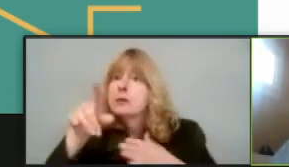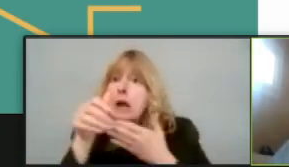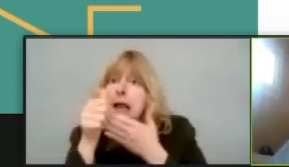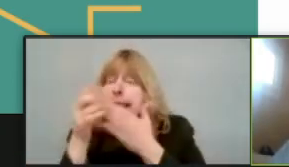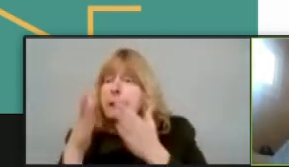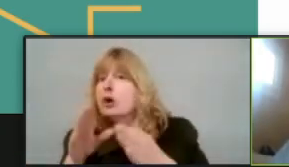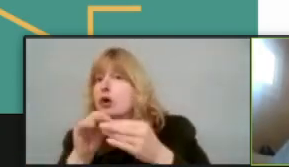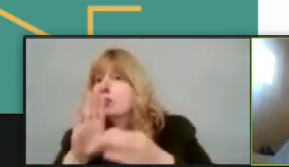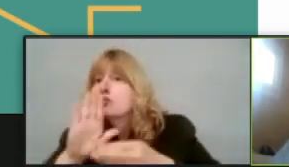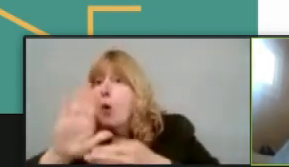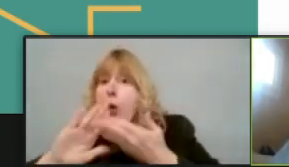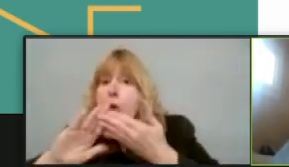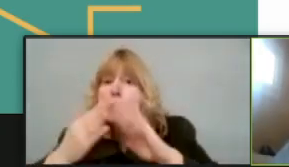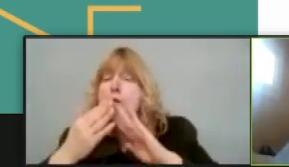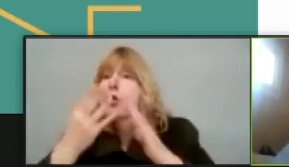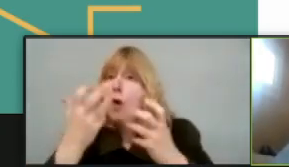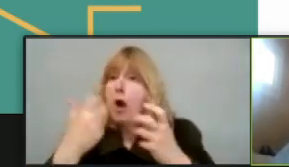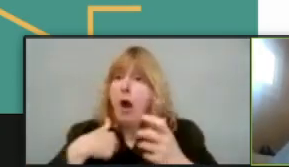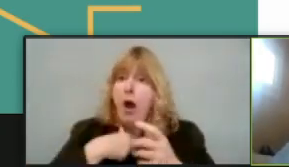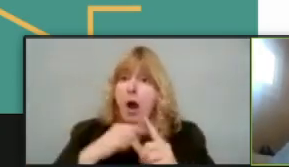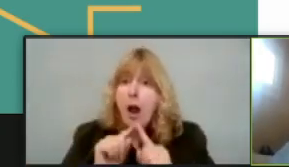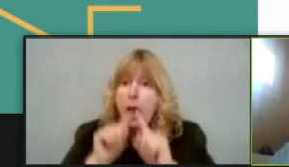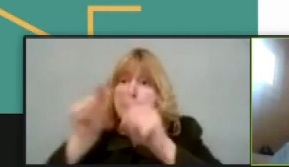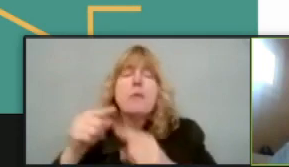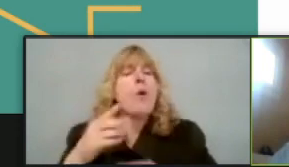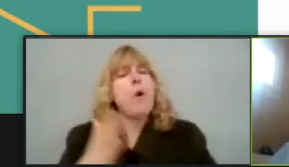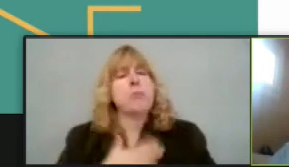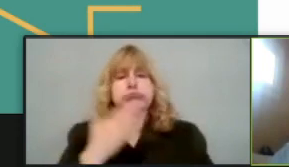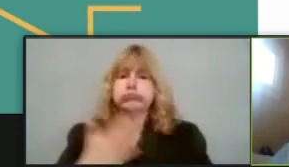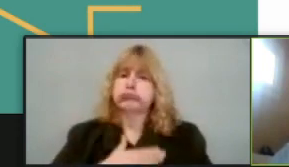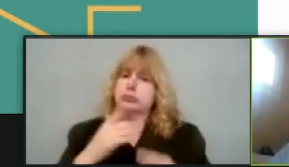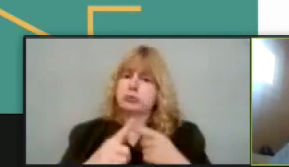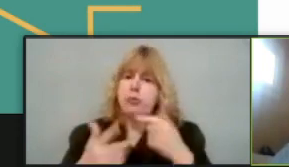know. We are happy to help. Next slide, please.